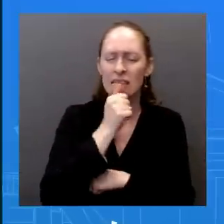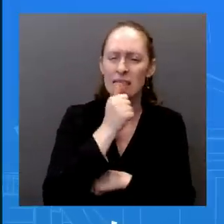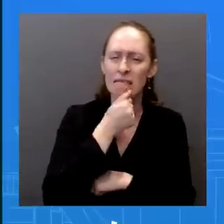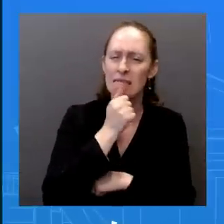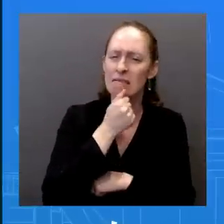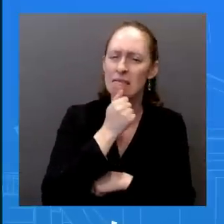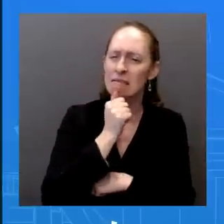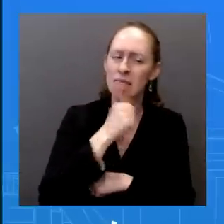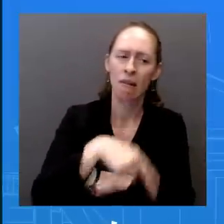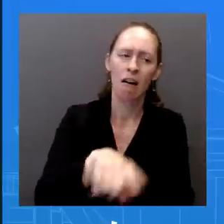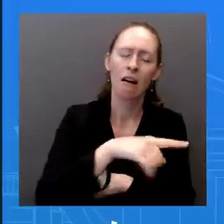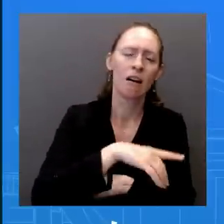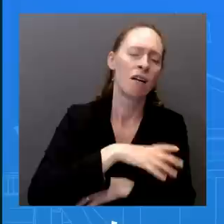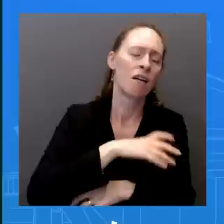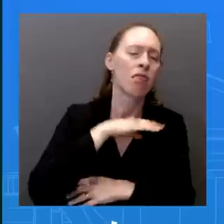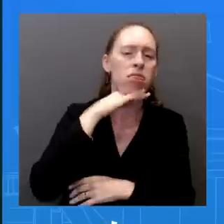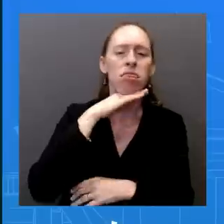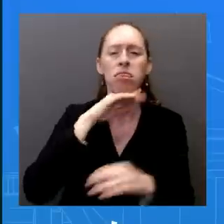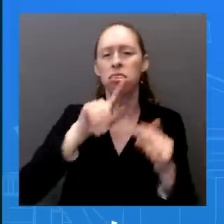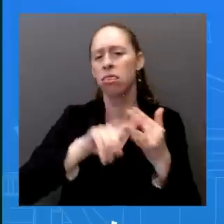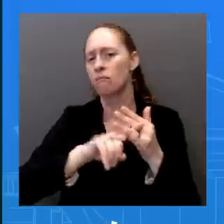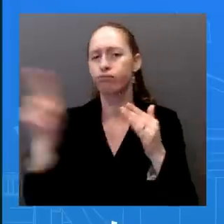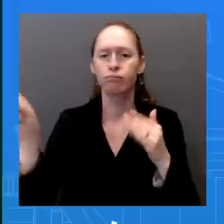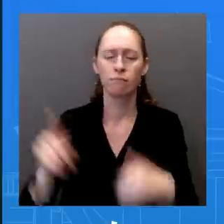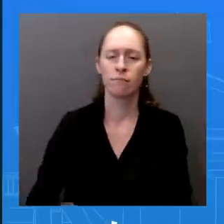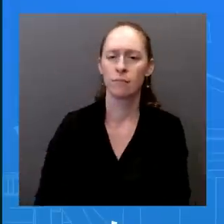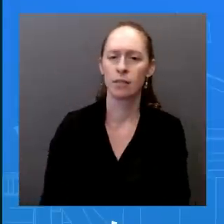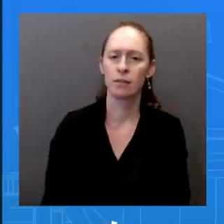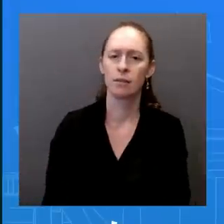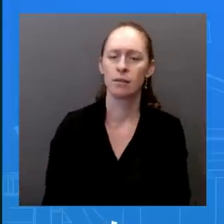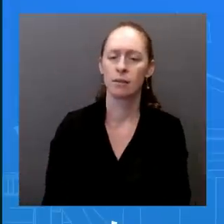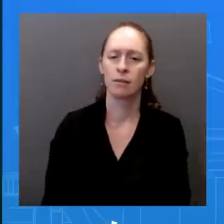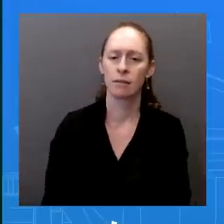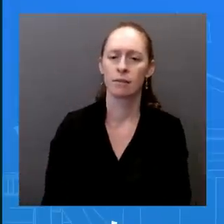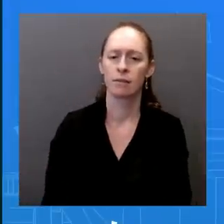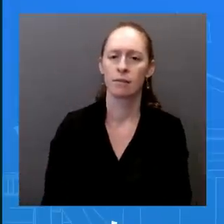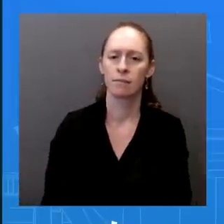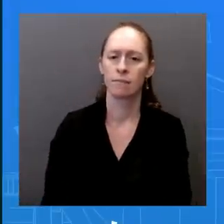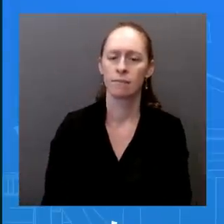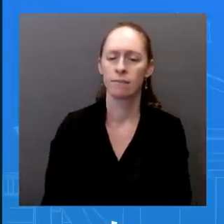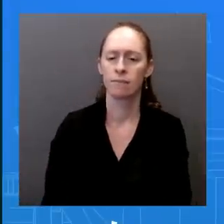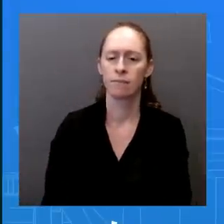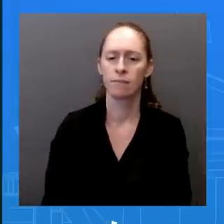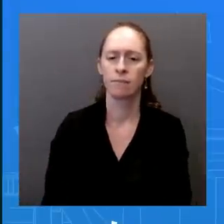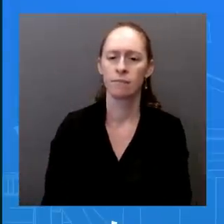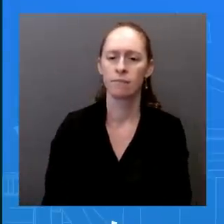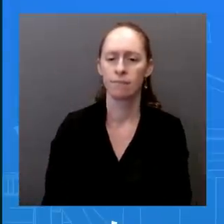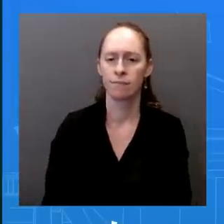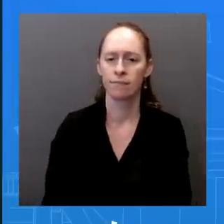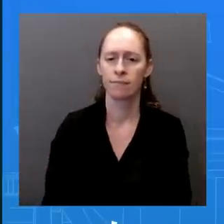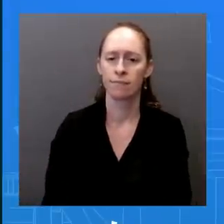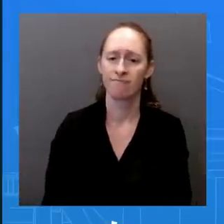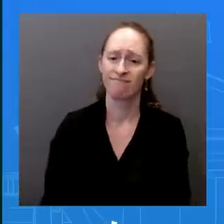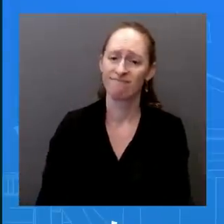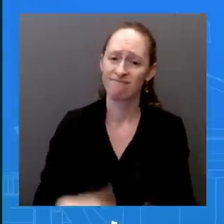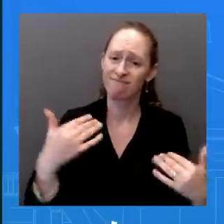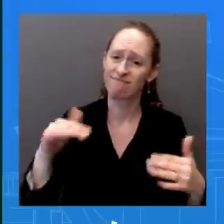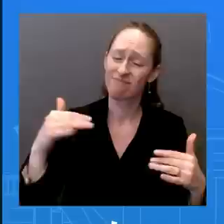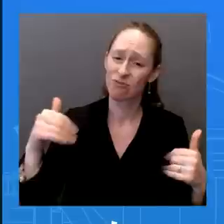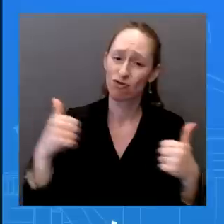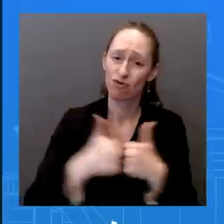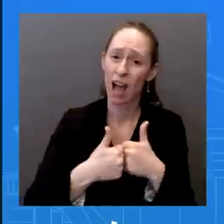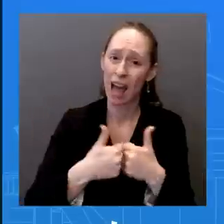so challenging for someone who works in the national security space to see anyone from one of those three countries,